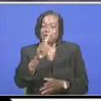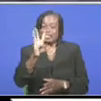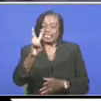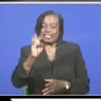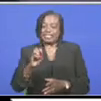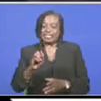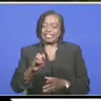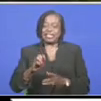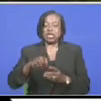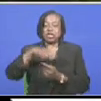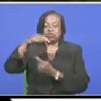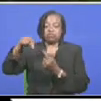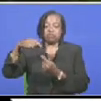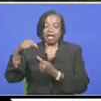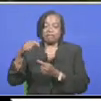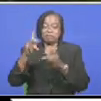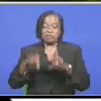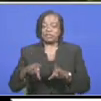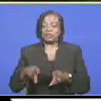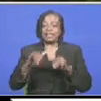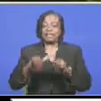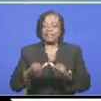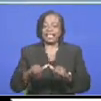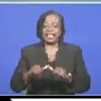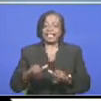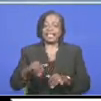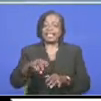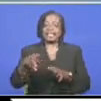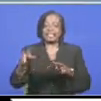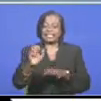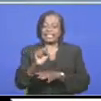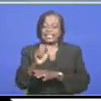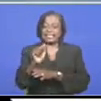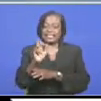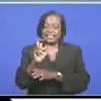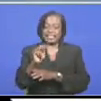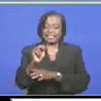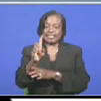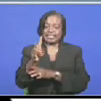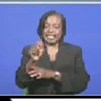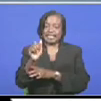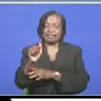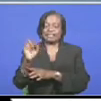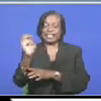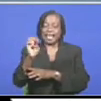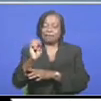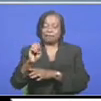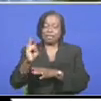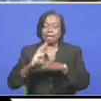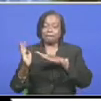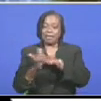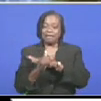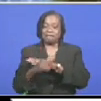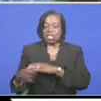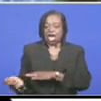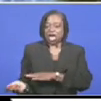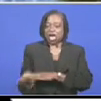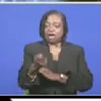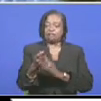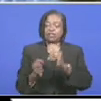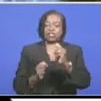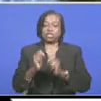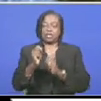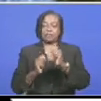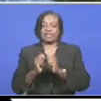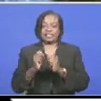travel agents staying at Sandals Emerald Bay, participating in its global golf tournament. For General Manager Jeremy Martin,